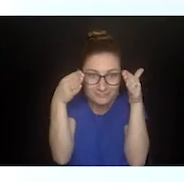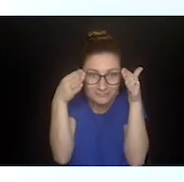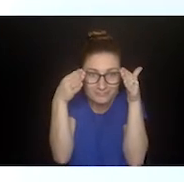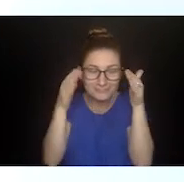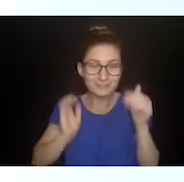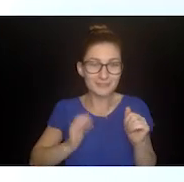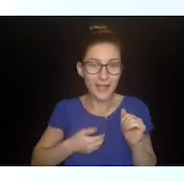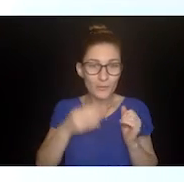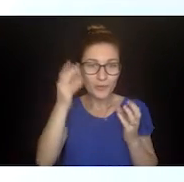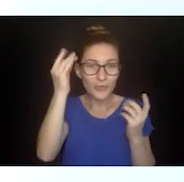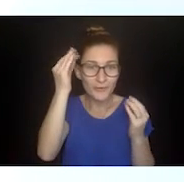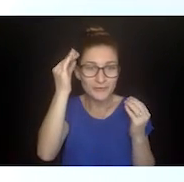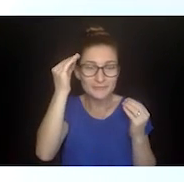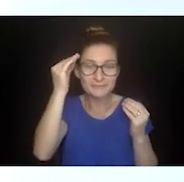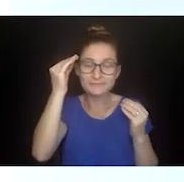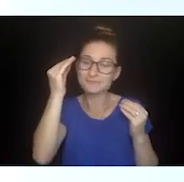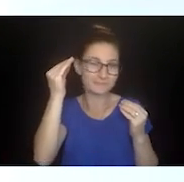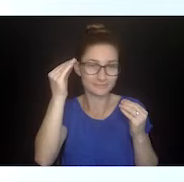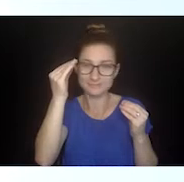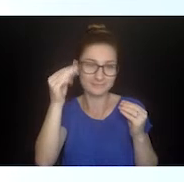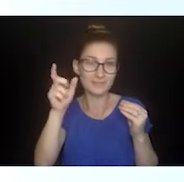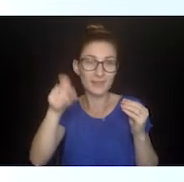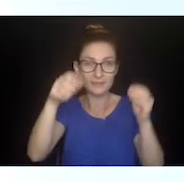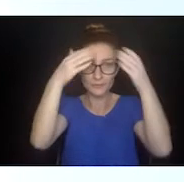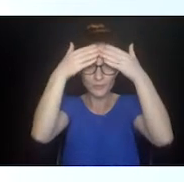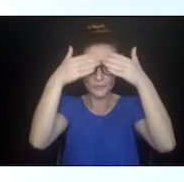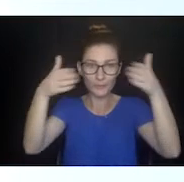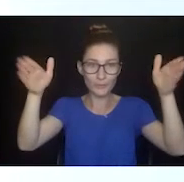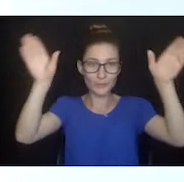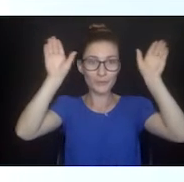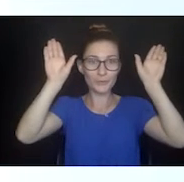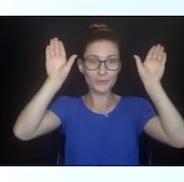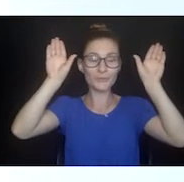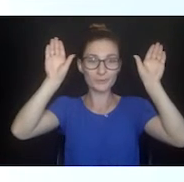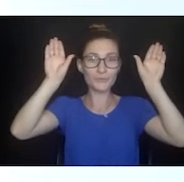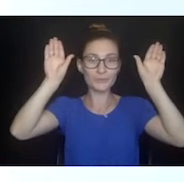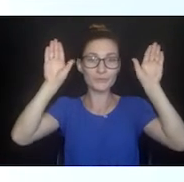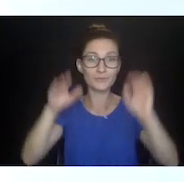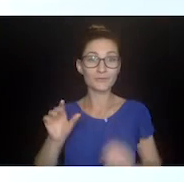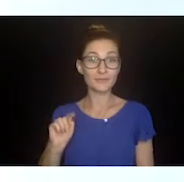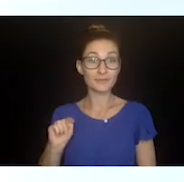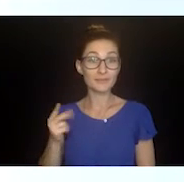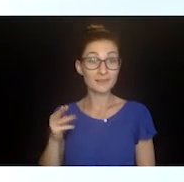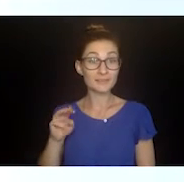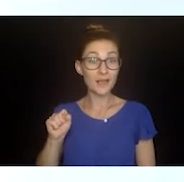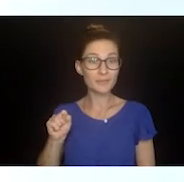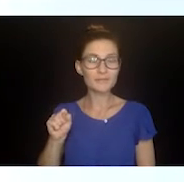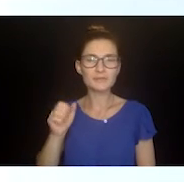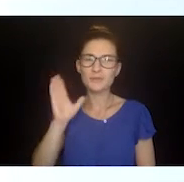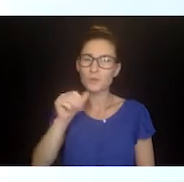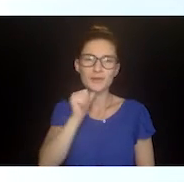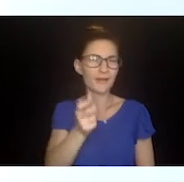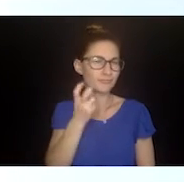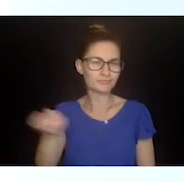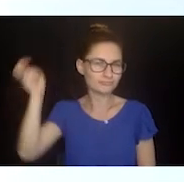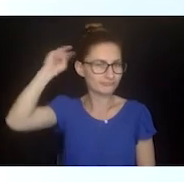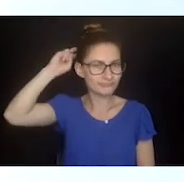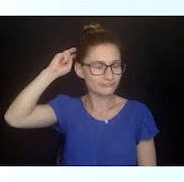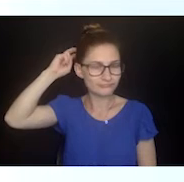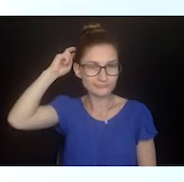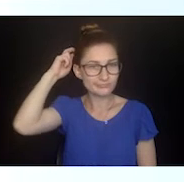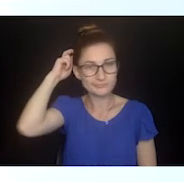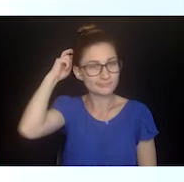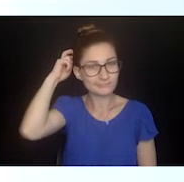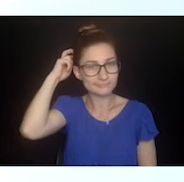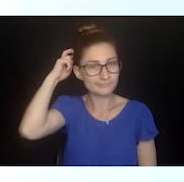contained within our thoughts. What we needed to do is look beyond, because Thomas wasn't going to keep on his cochlear implant.